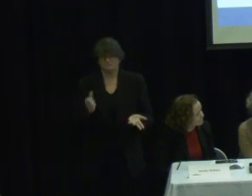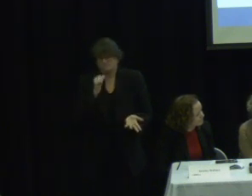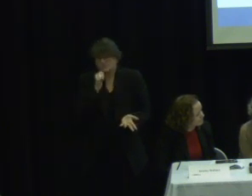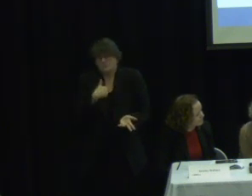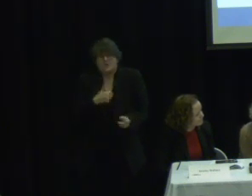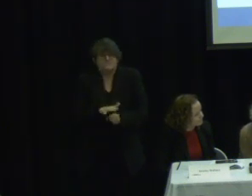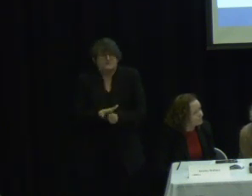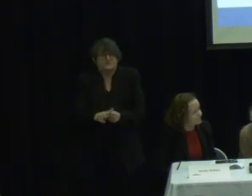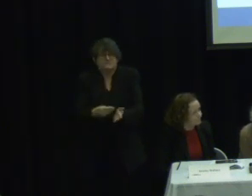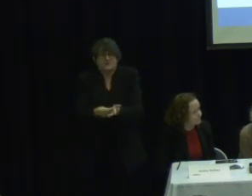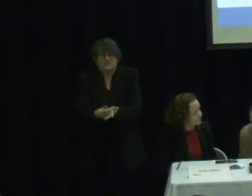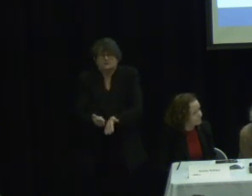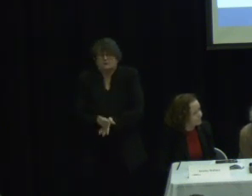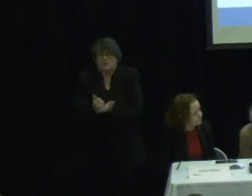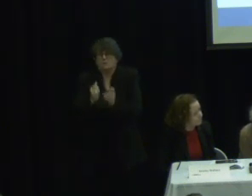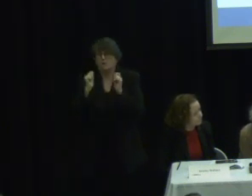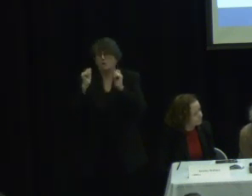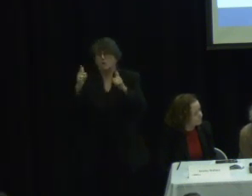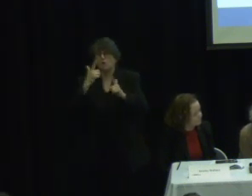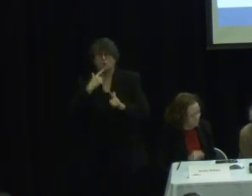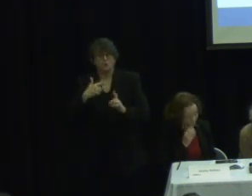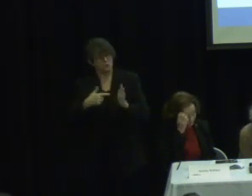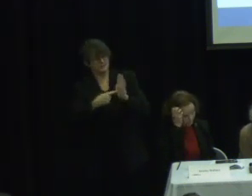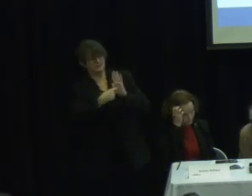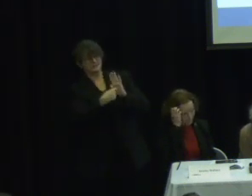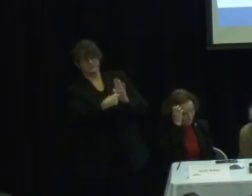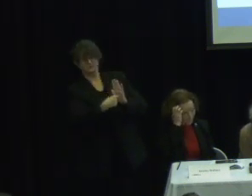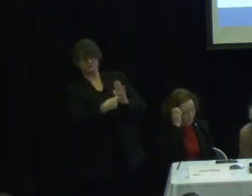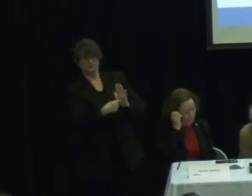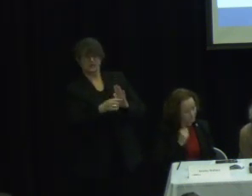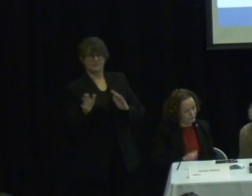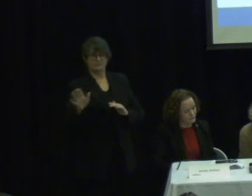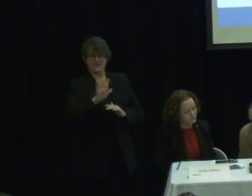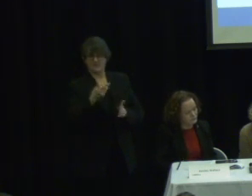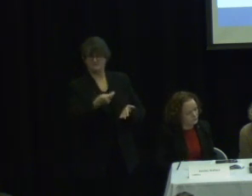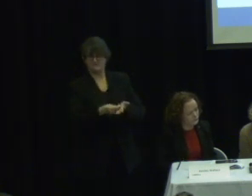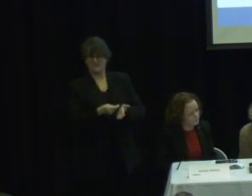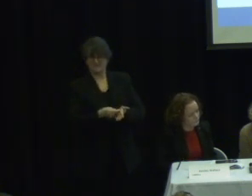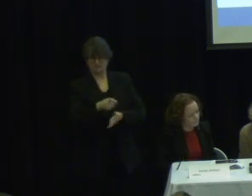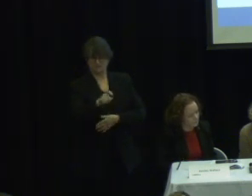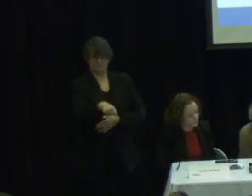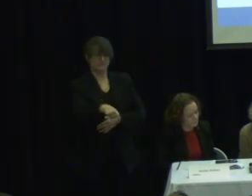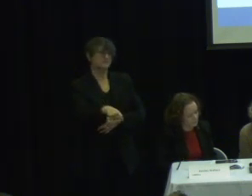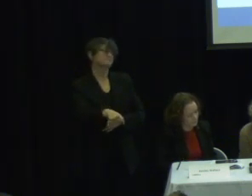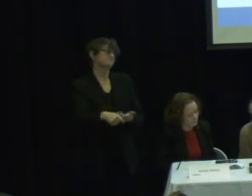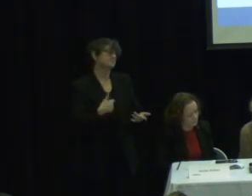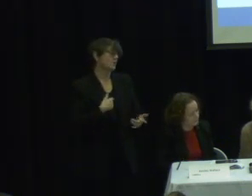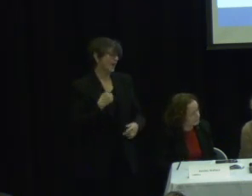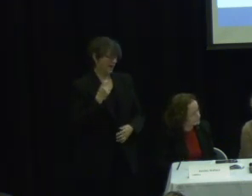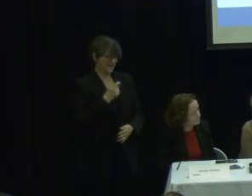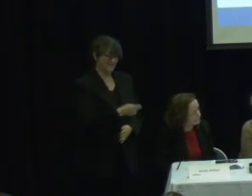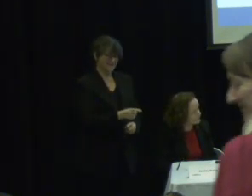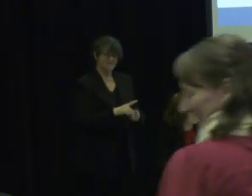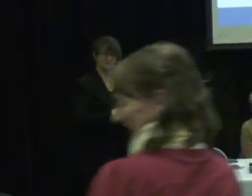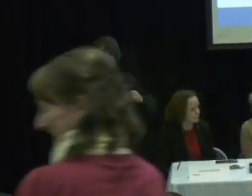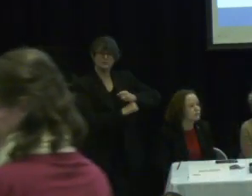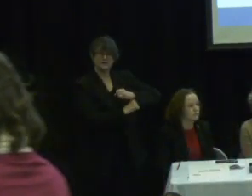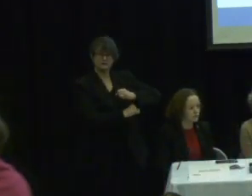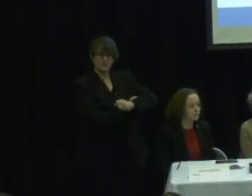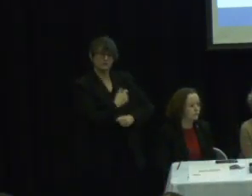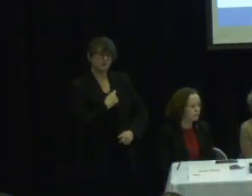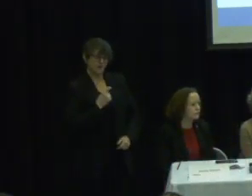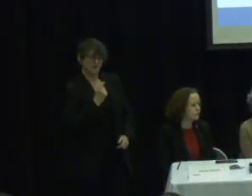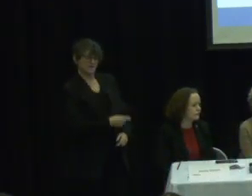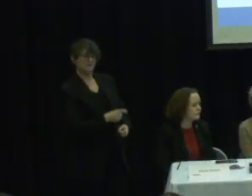all the students who have demonstrated need. So I'll just give a plug. When I give to the foundation, I give to that